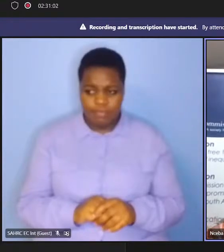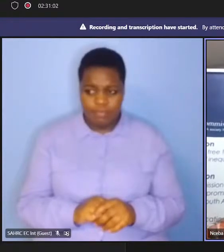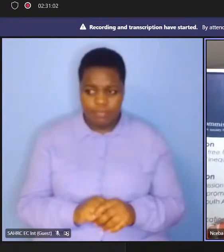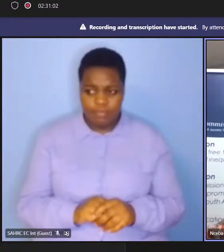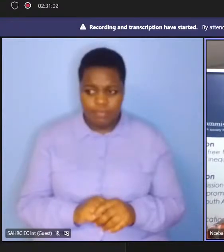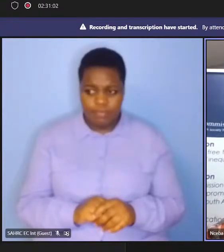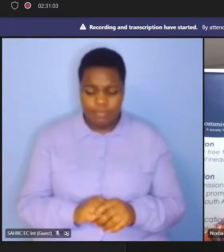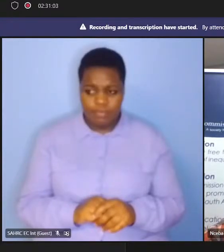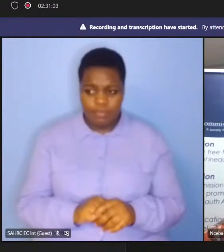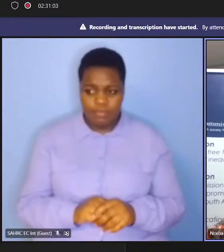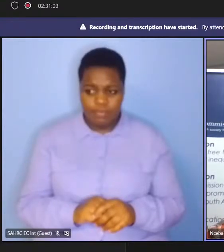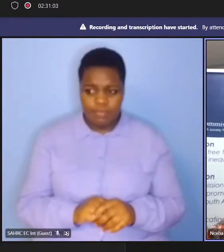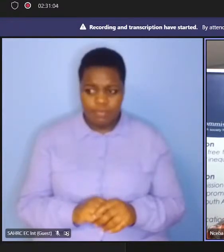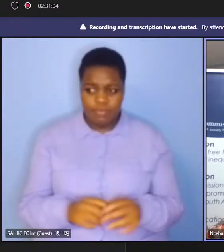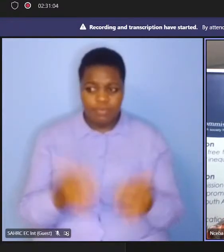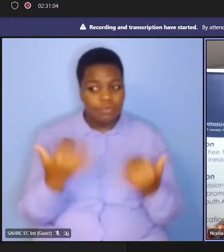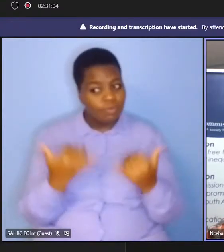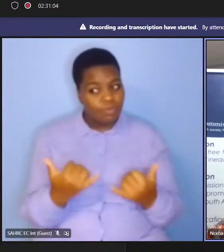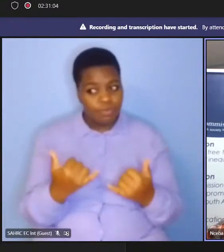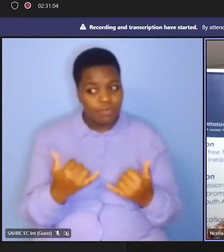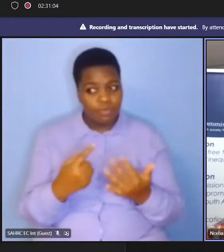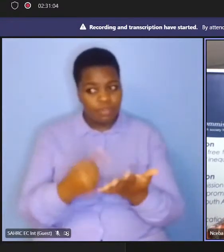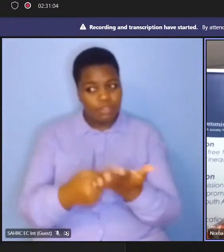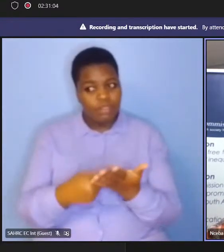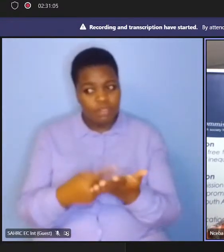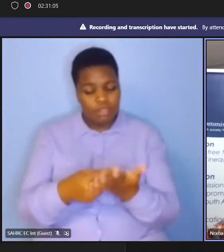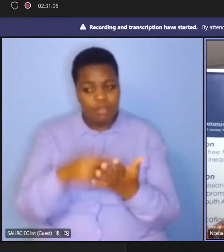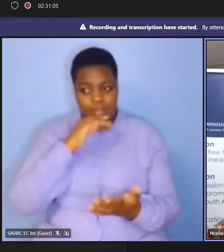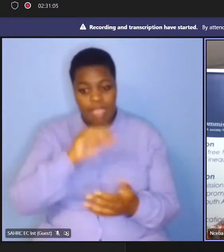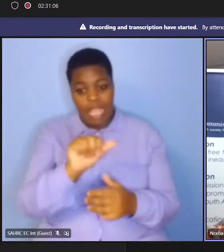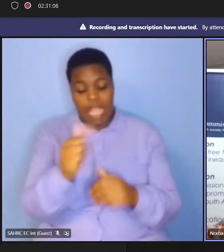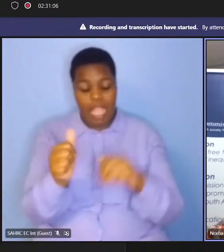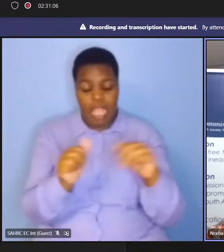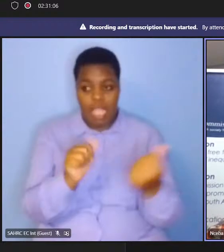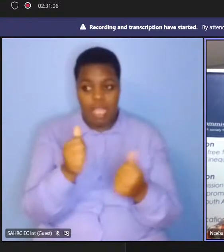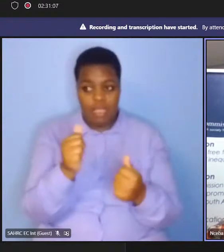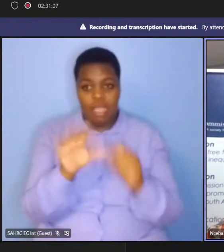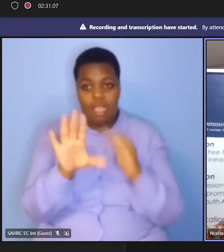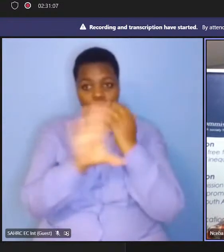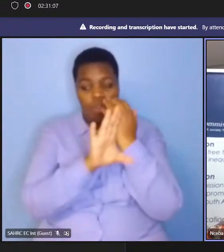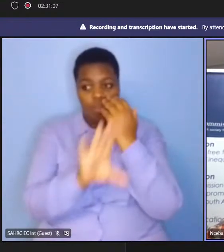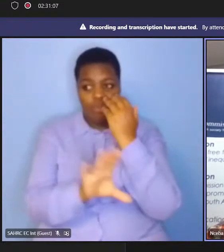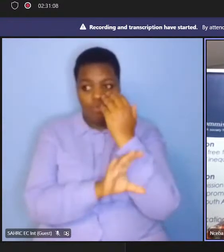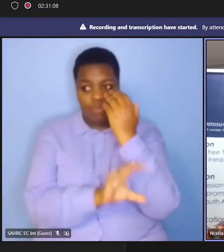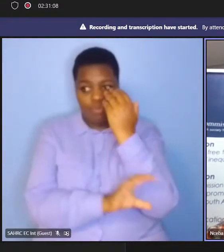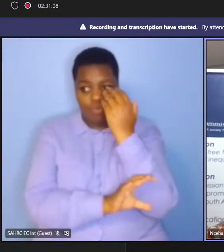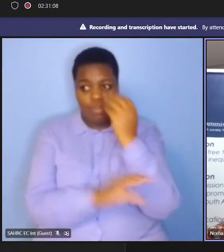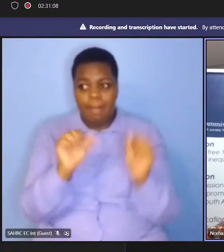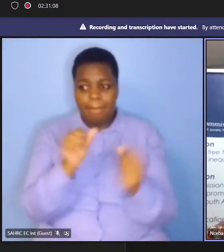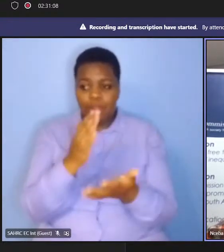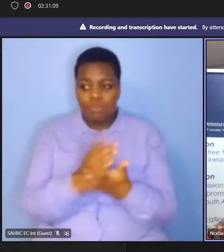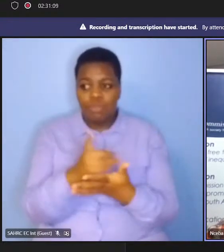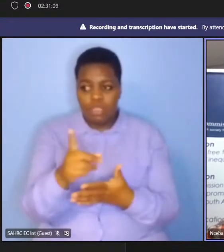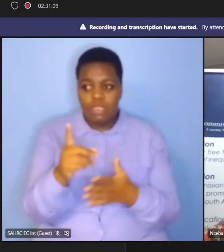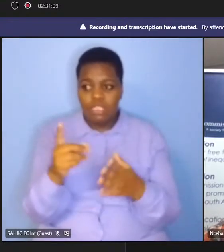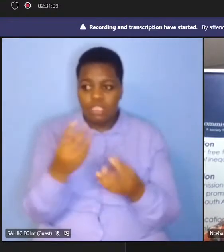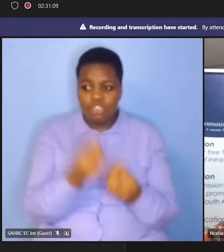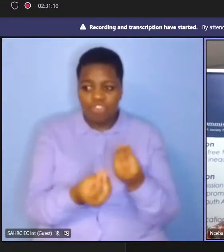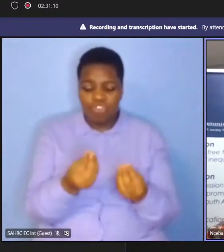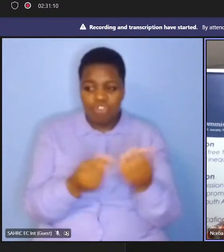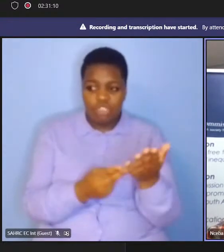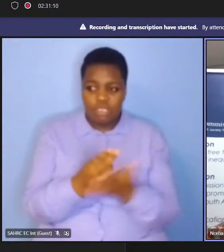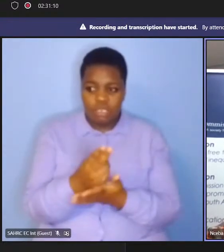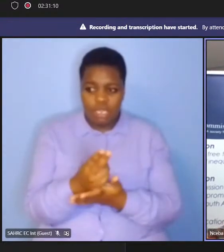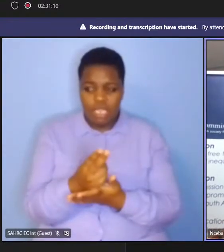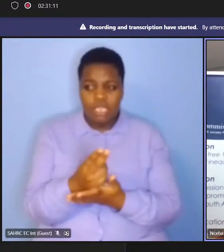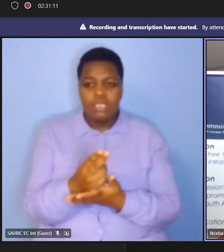Of today's discussion, the drafters of our Constitution have made children's rights a priority and